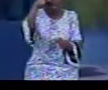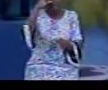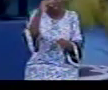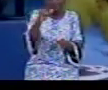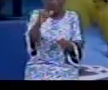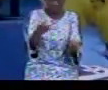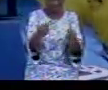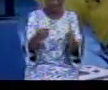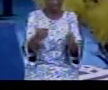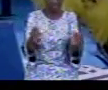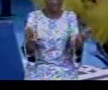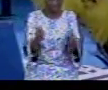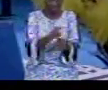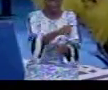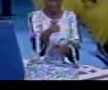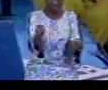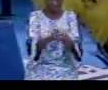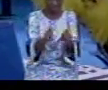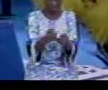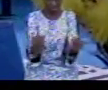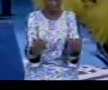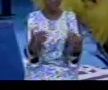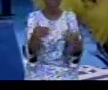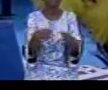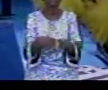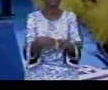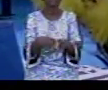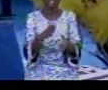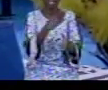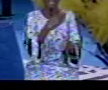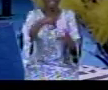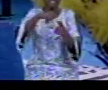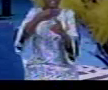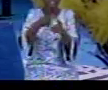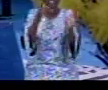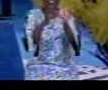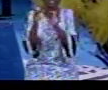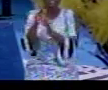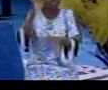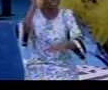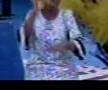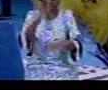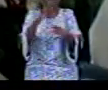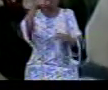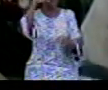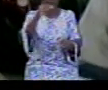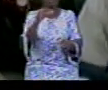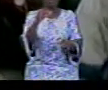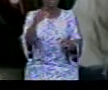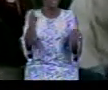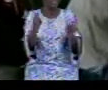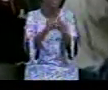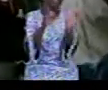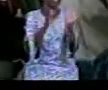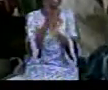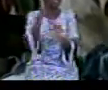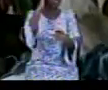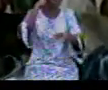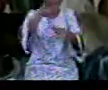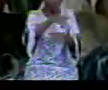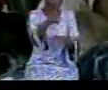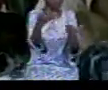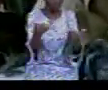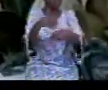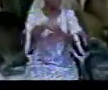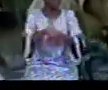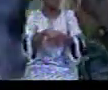you have come tonight, and then Jesus touched him, like he will touch you tonight. Let me